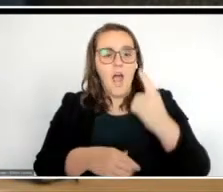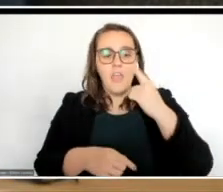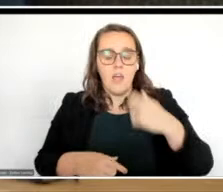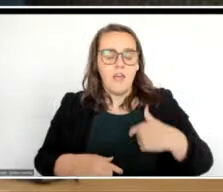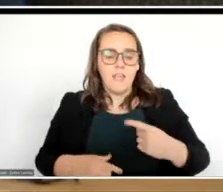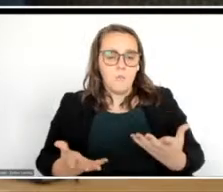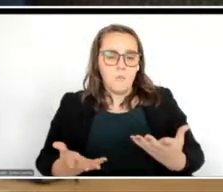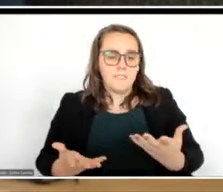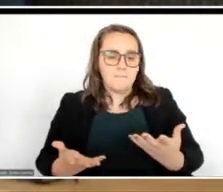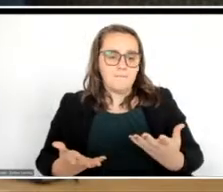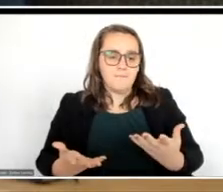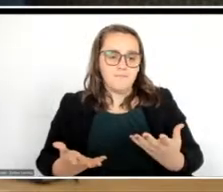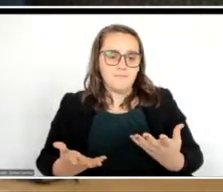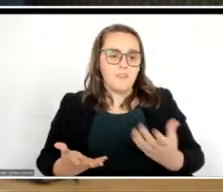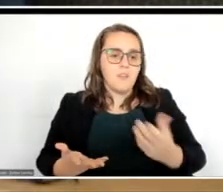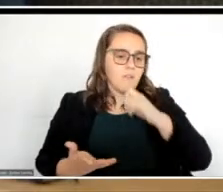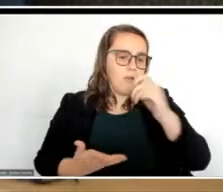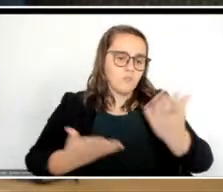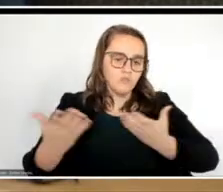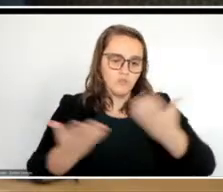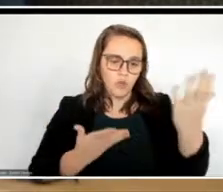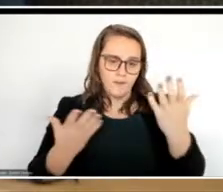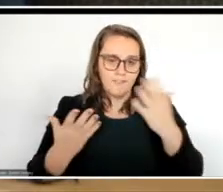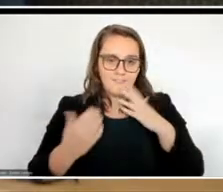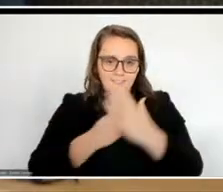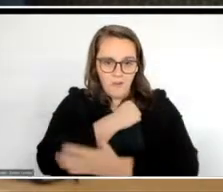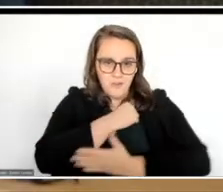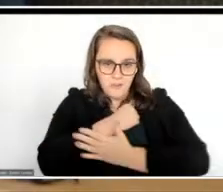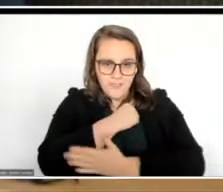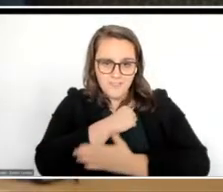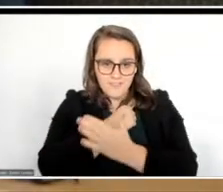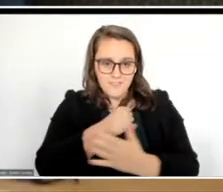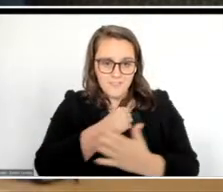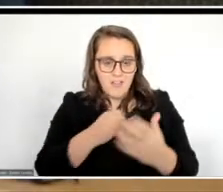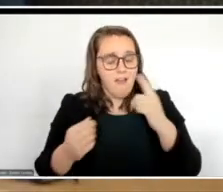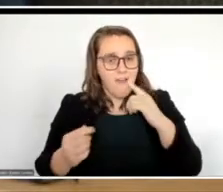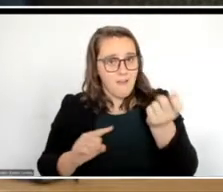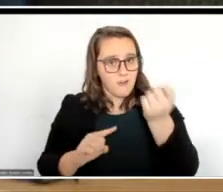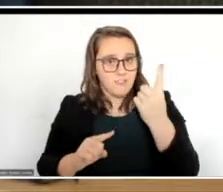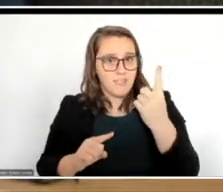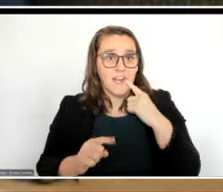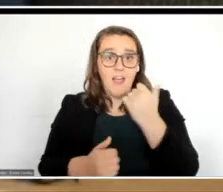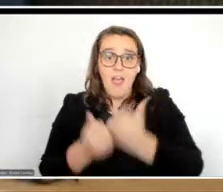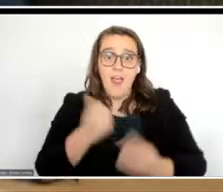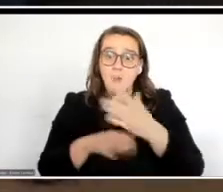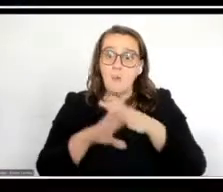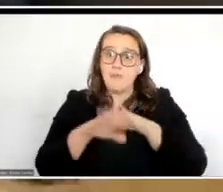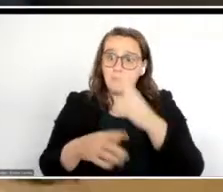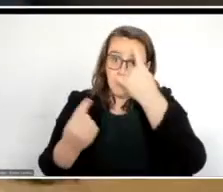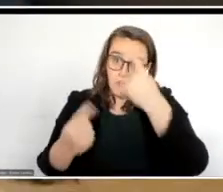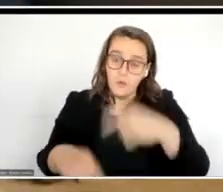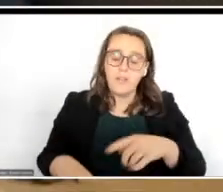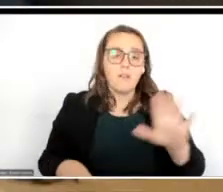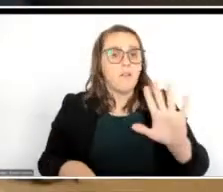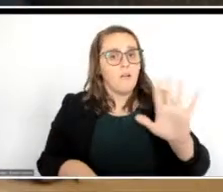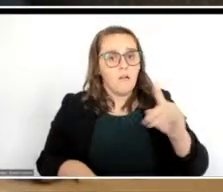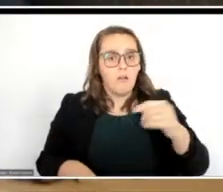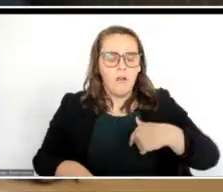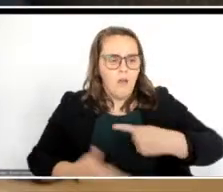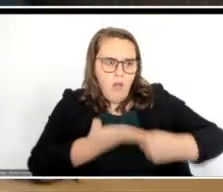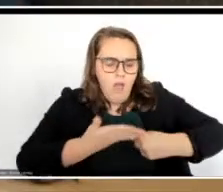was a very, very contested issue. There were people who did not agree with getting out of Afghanistan. I appreciate their concerns. an